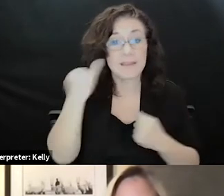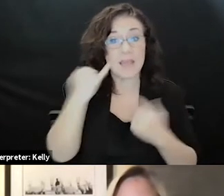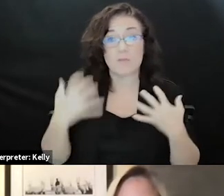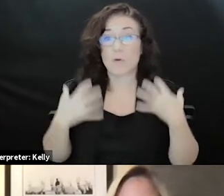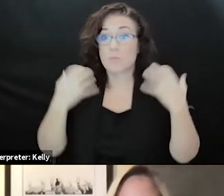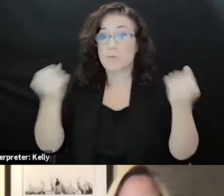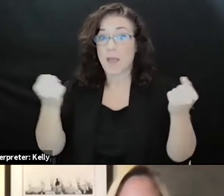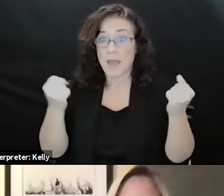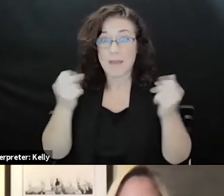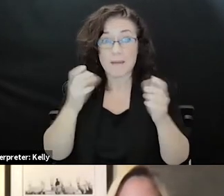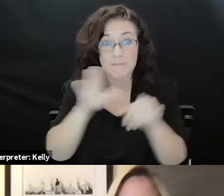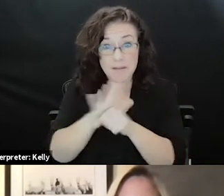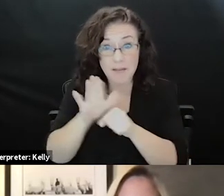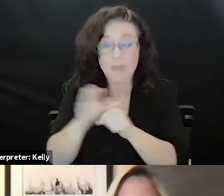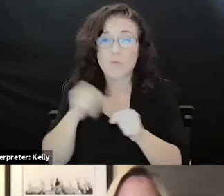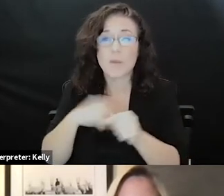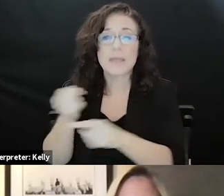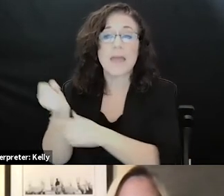it